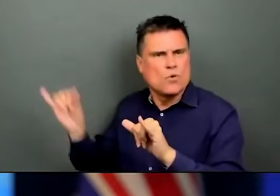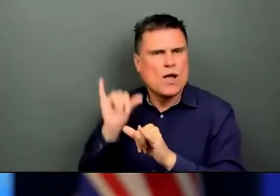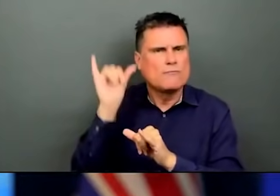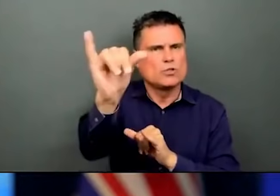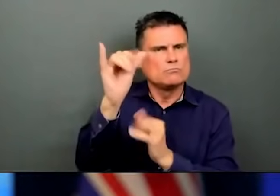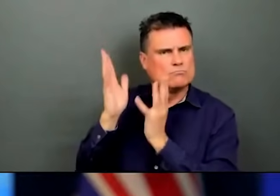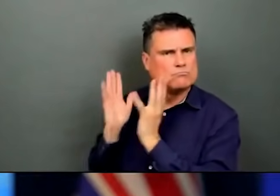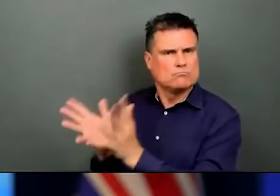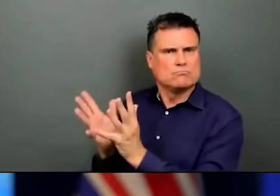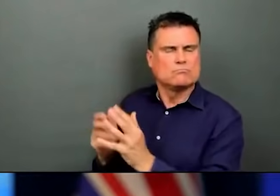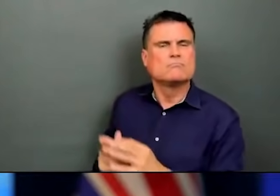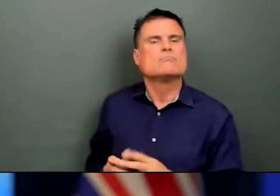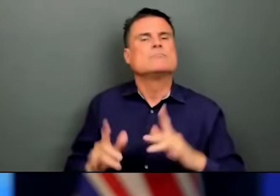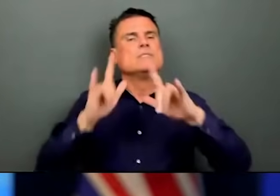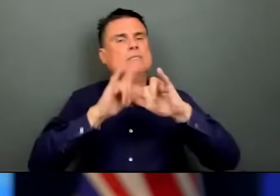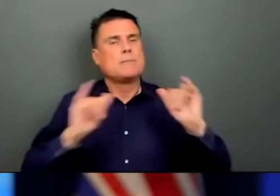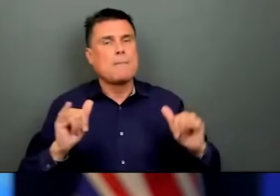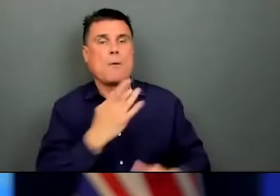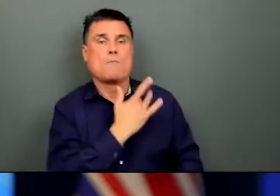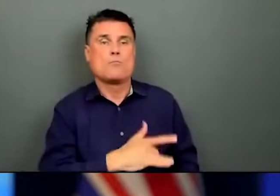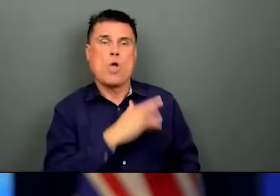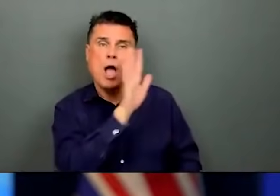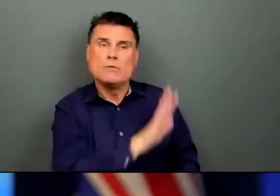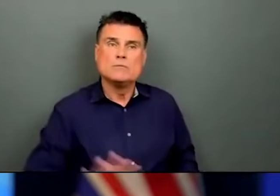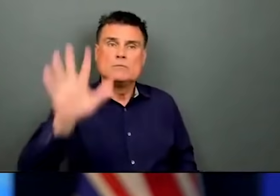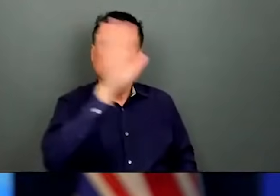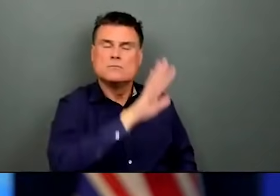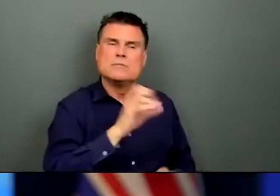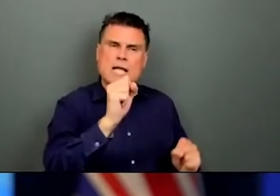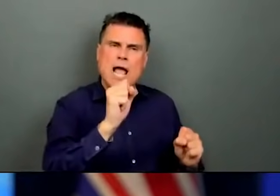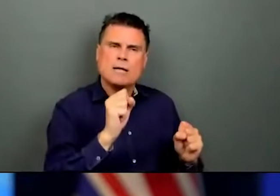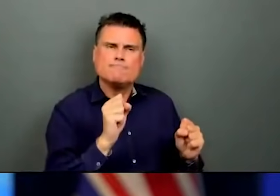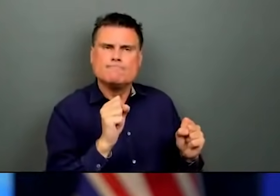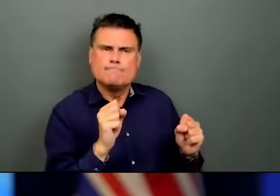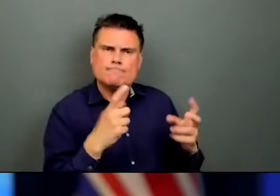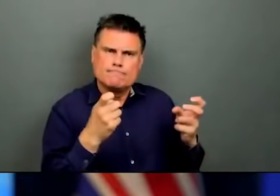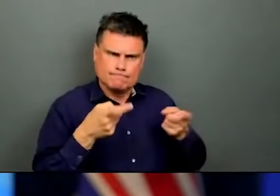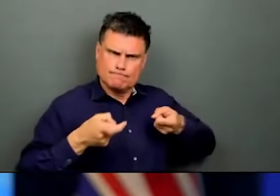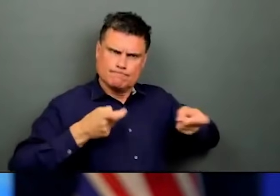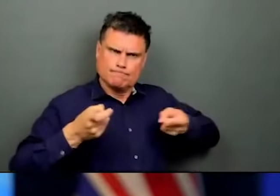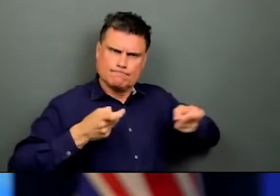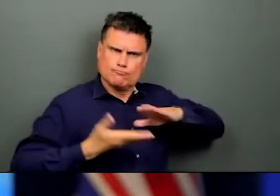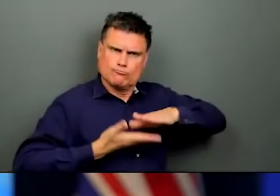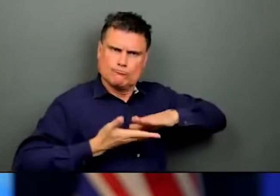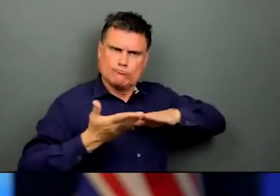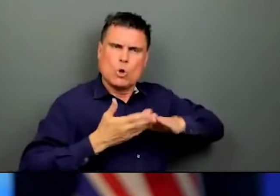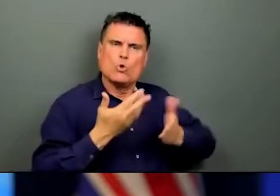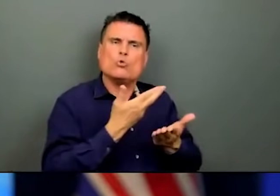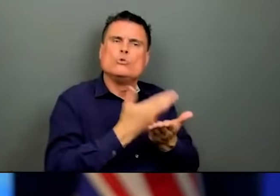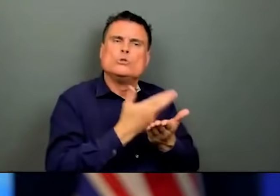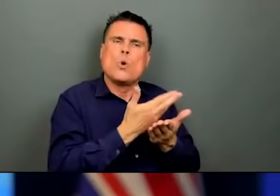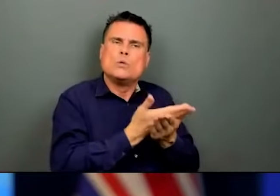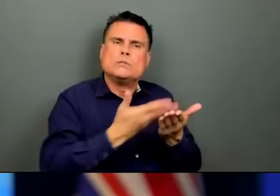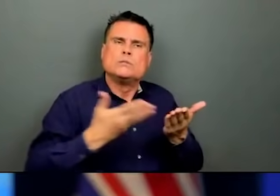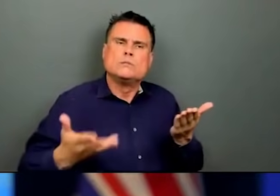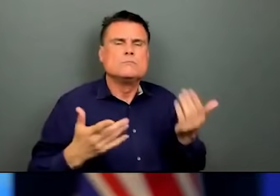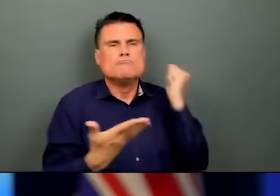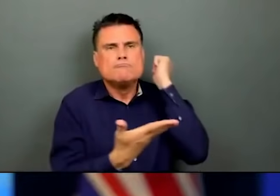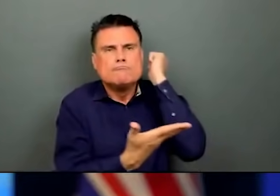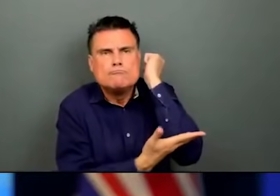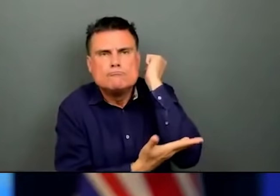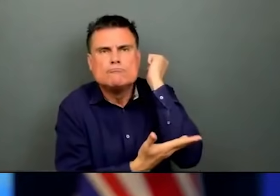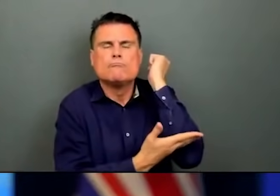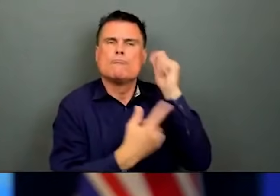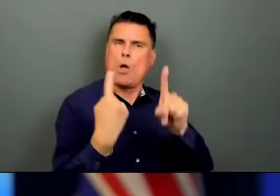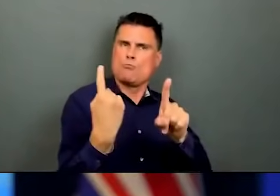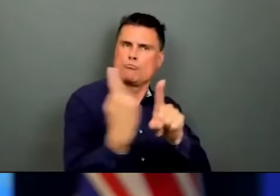end game. That's our objective, and I believe the foundation pieces are there. There'll be legislation to come to implement the intentions paper.